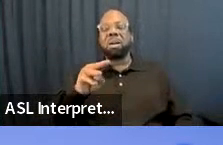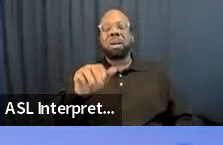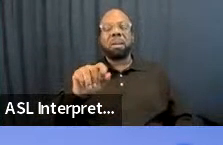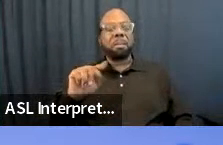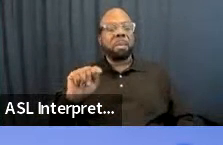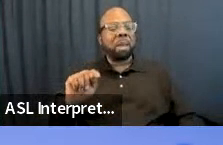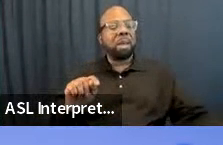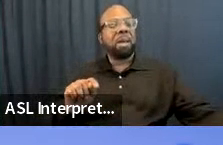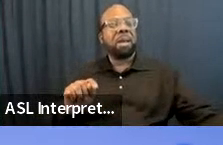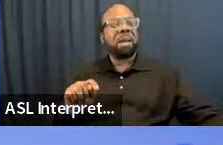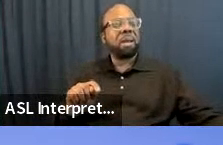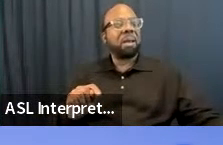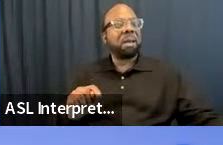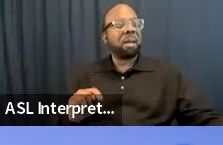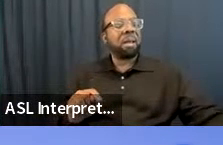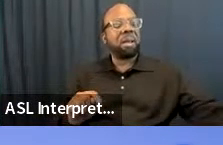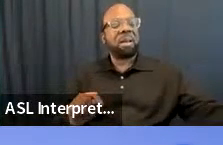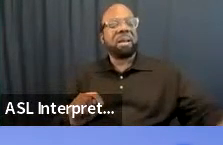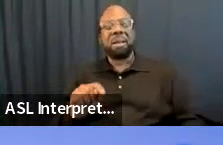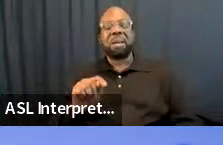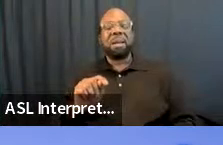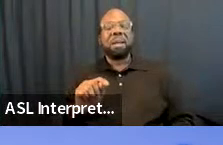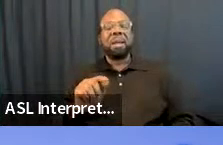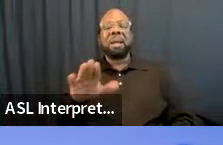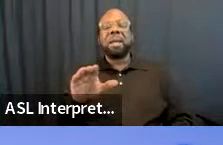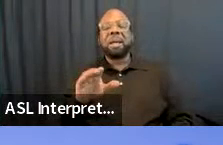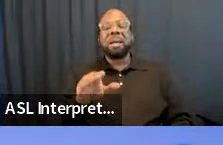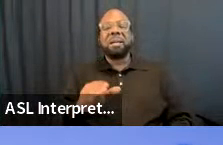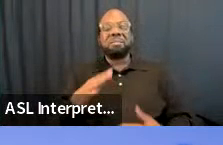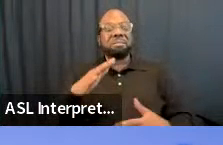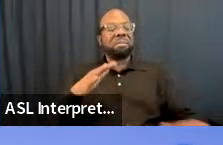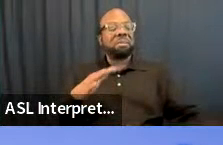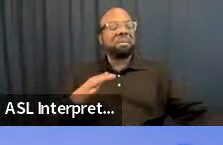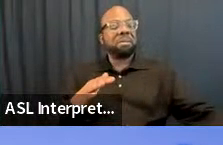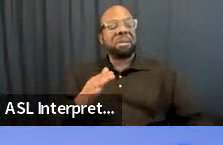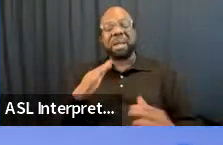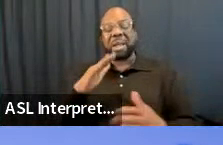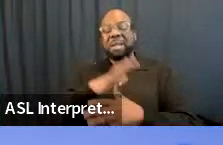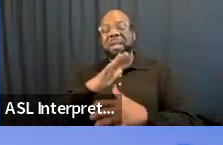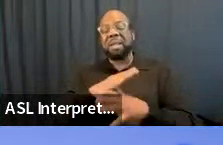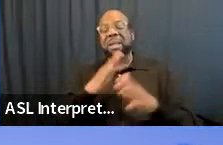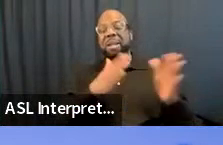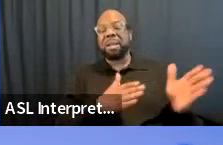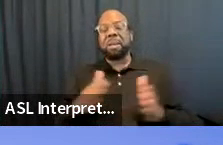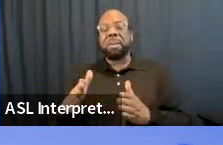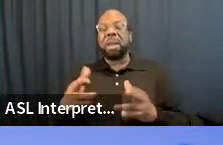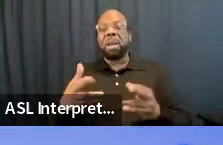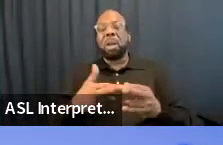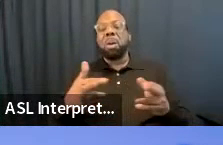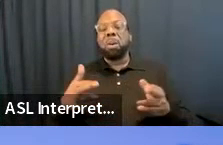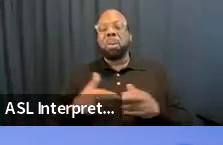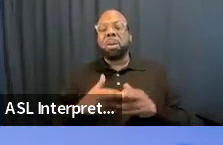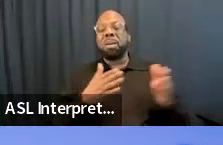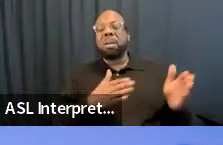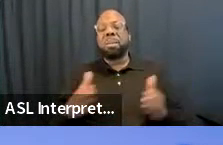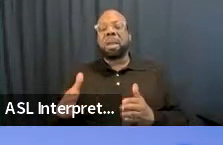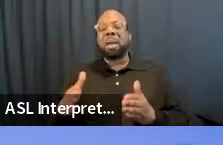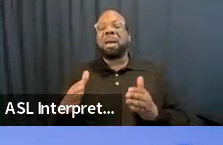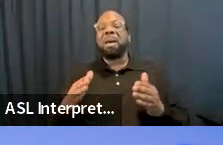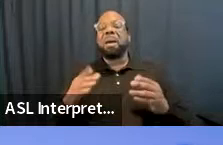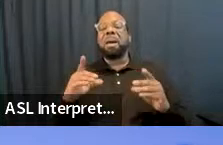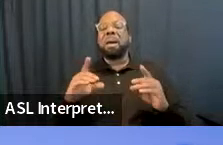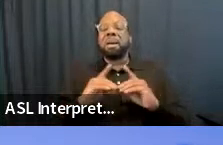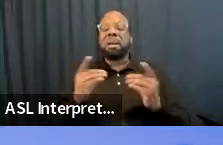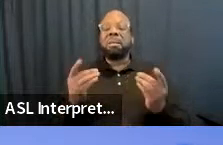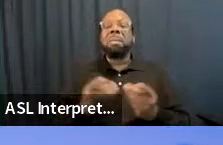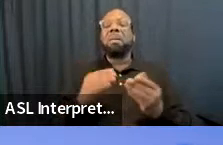and he's a senior planner in our economic and development and regional planning at Department of City of Planning. And